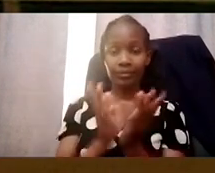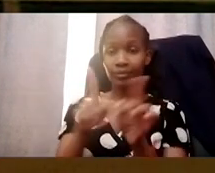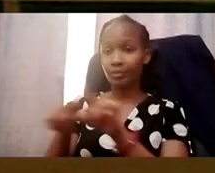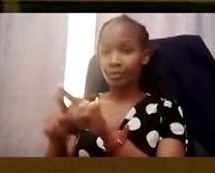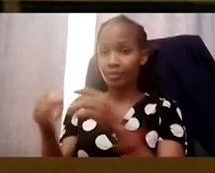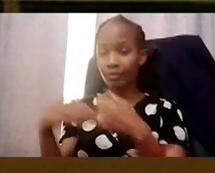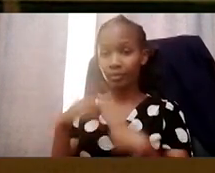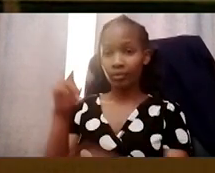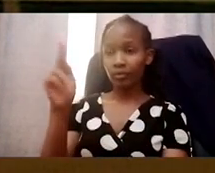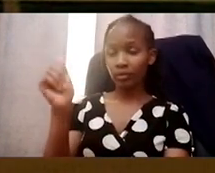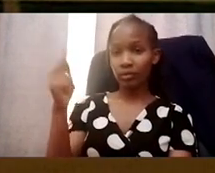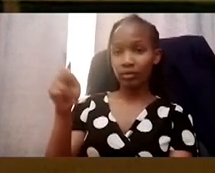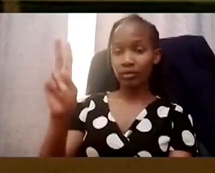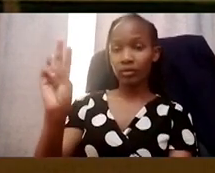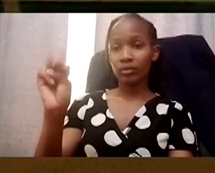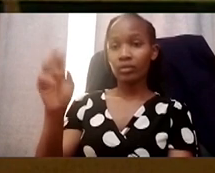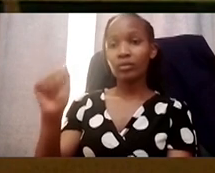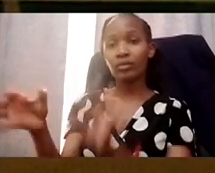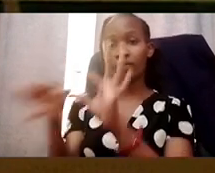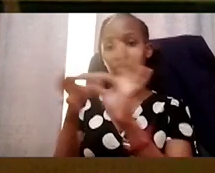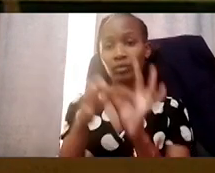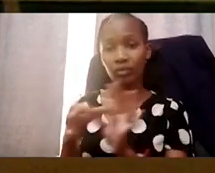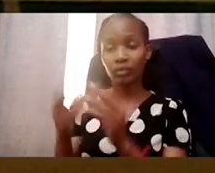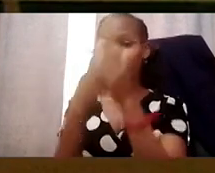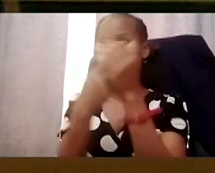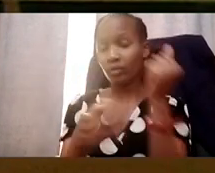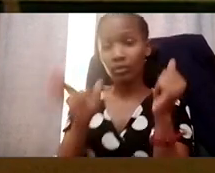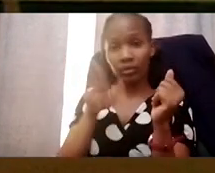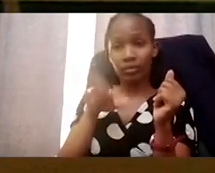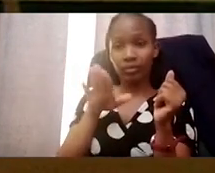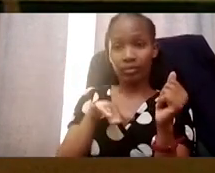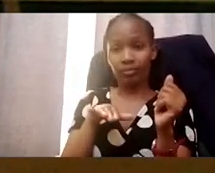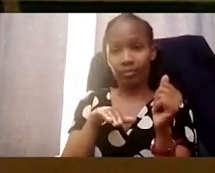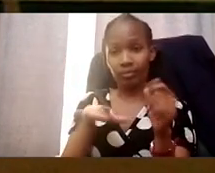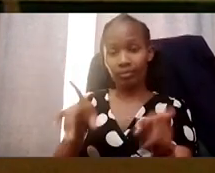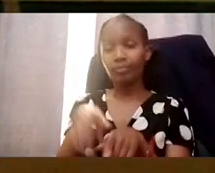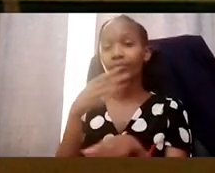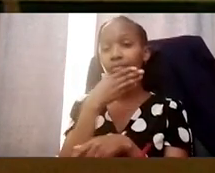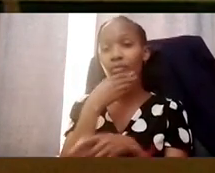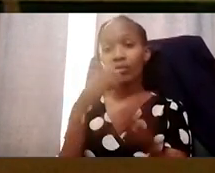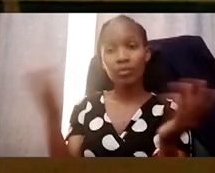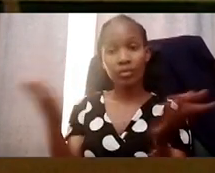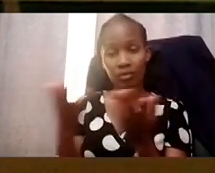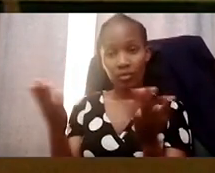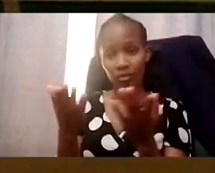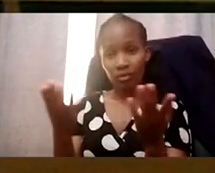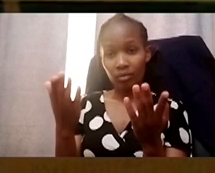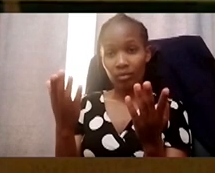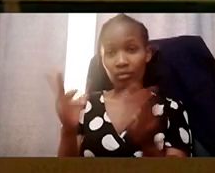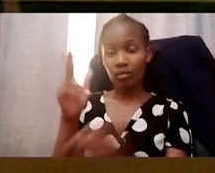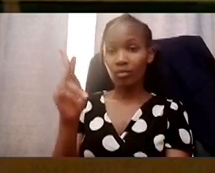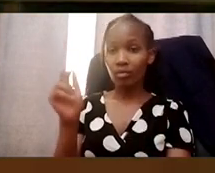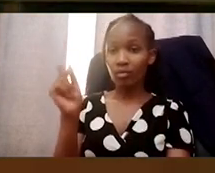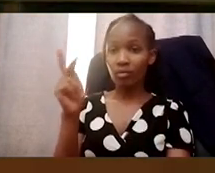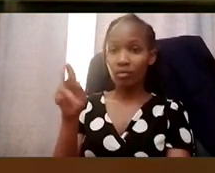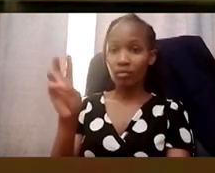and also KK Stars, both females and male, whereby the Kakuma United had that chance